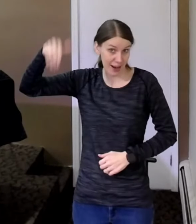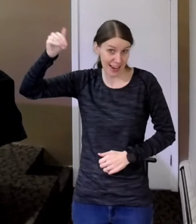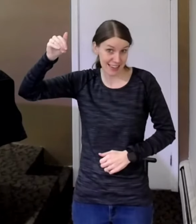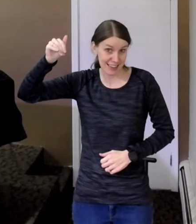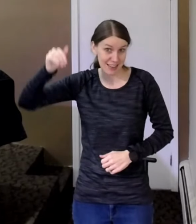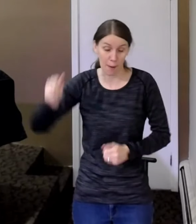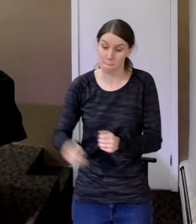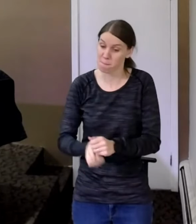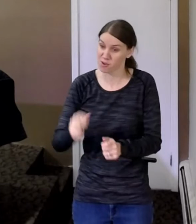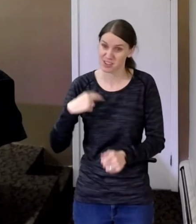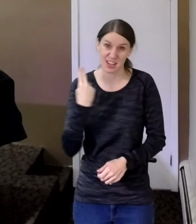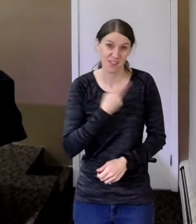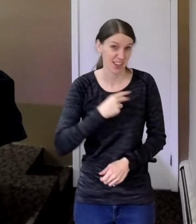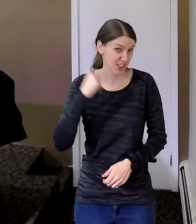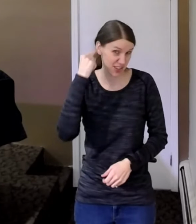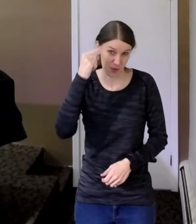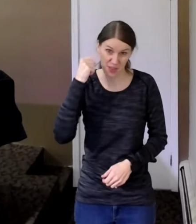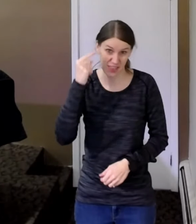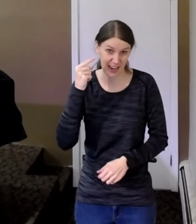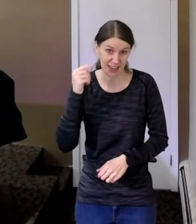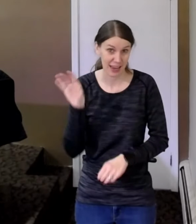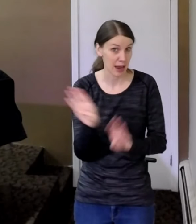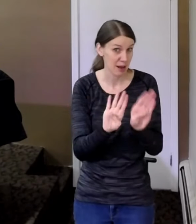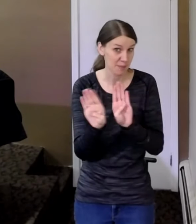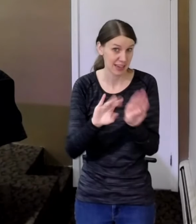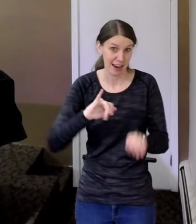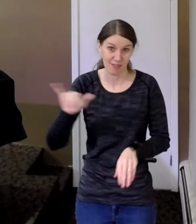not think or act like Jesus.